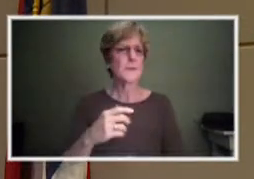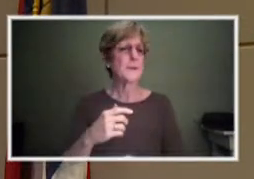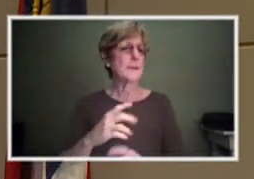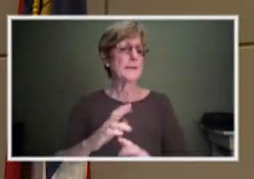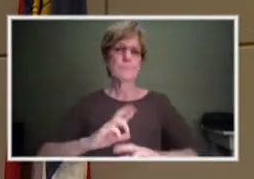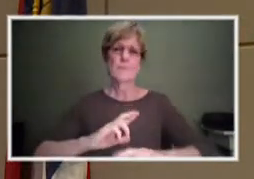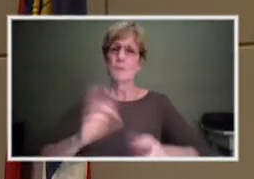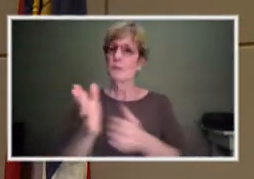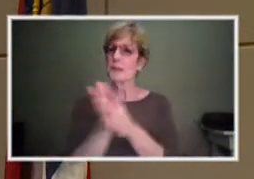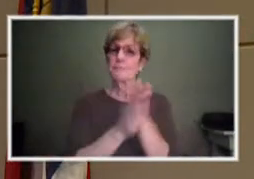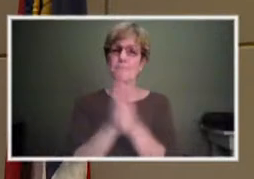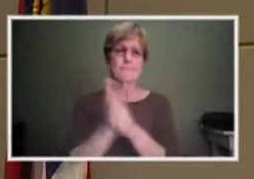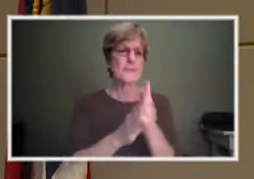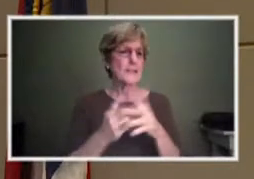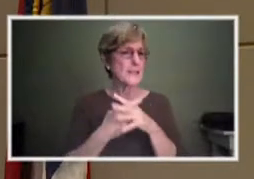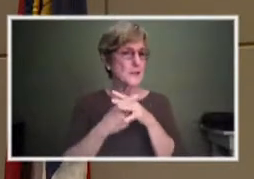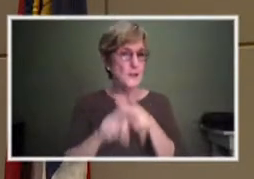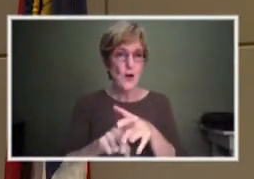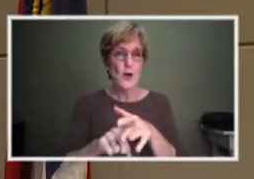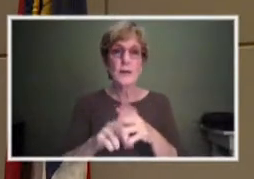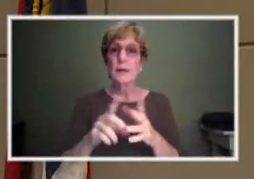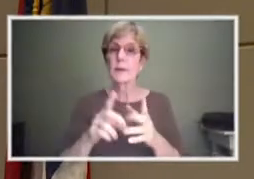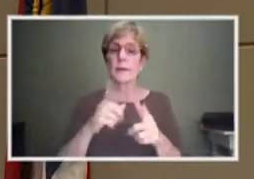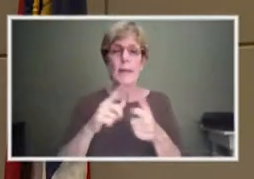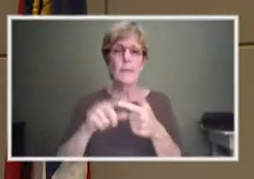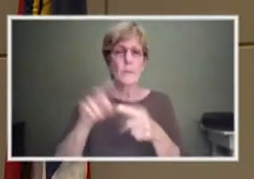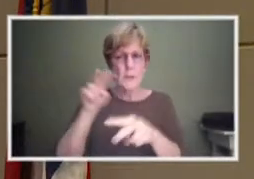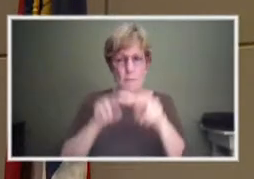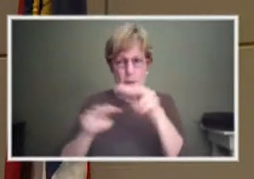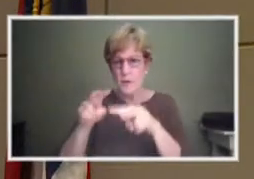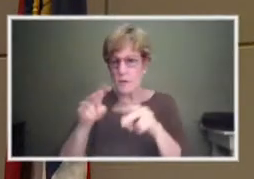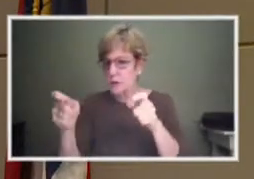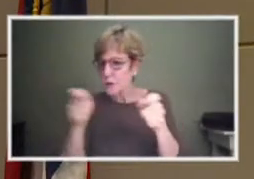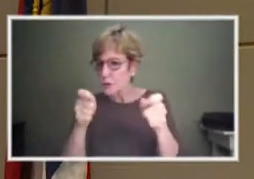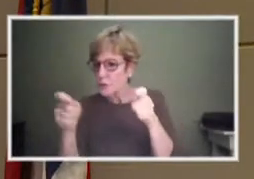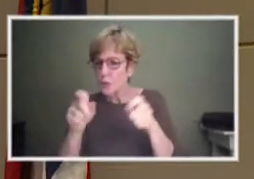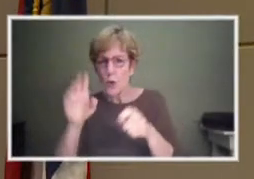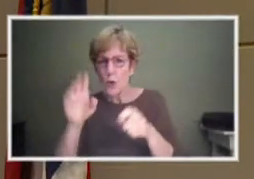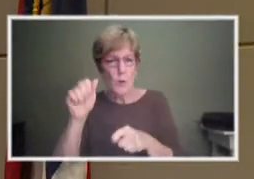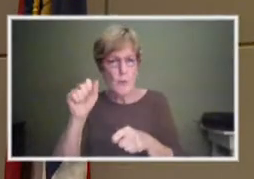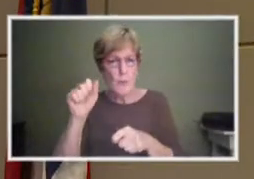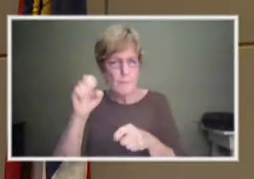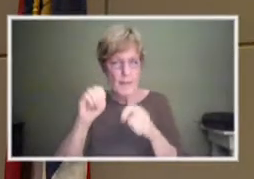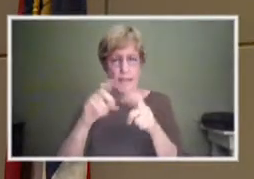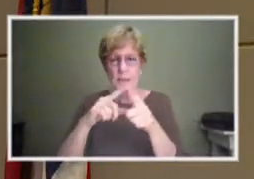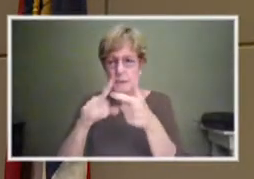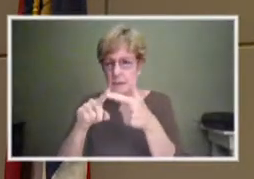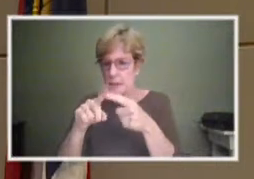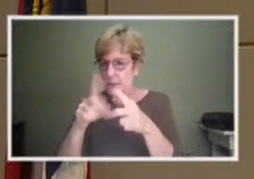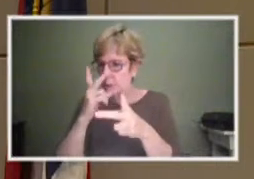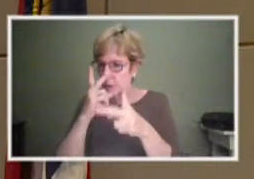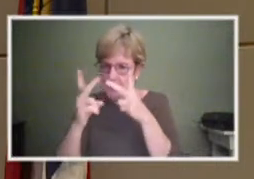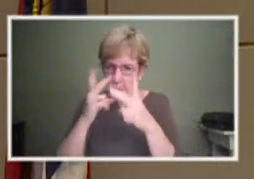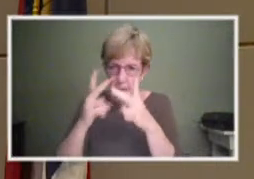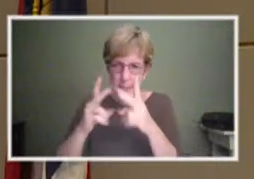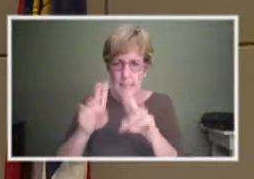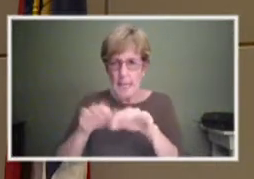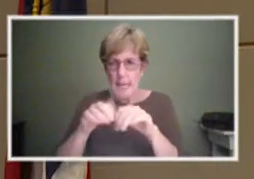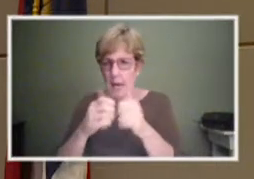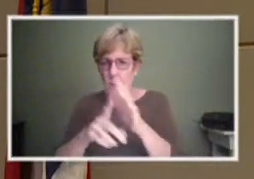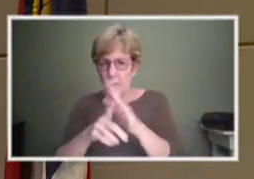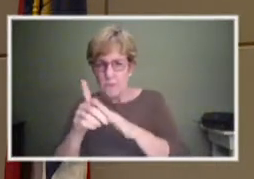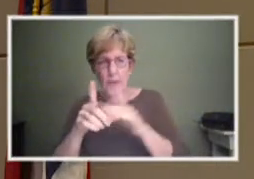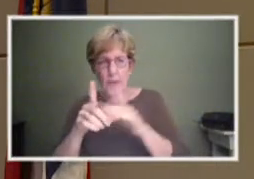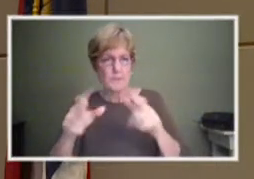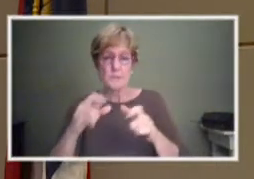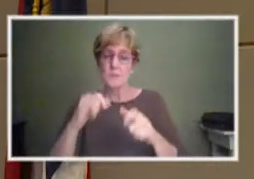let's get started, and we can monitor and control our baseline along the way. So I am 100%+ in